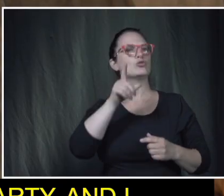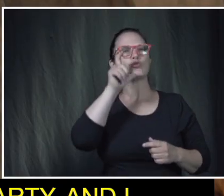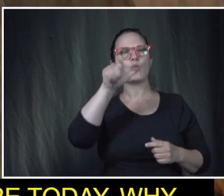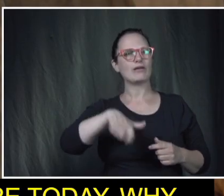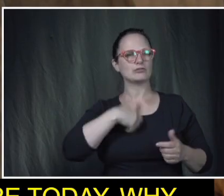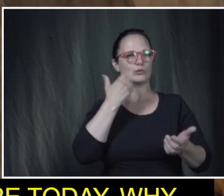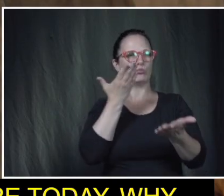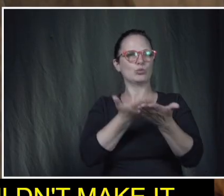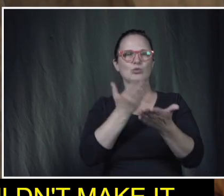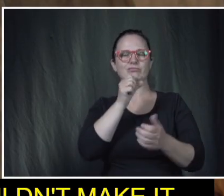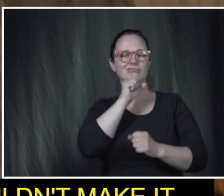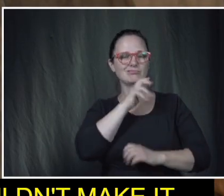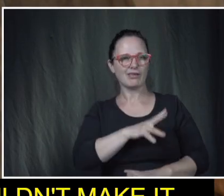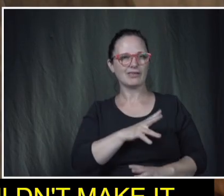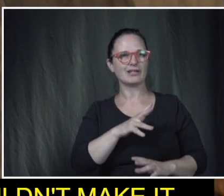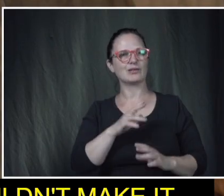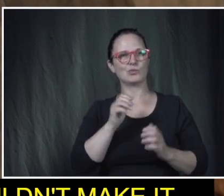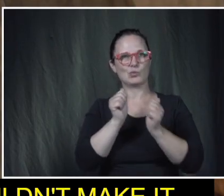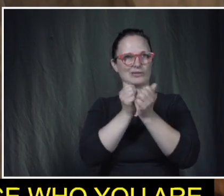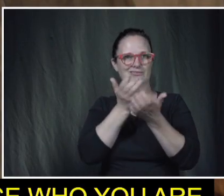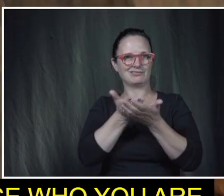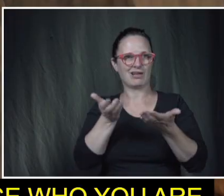anything to anyone with stuff.